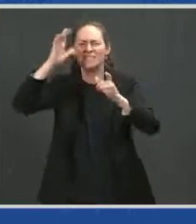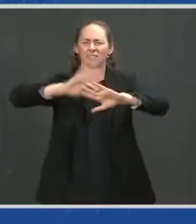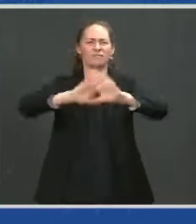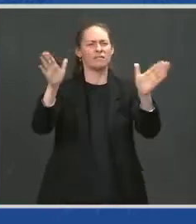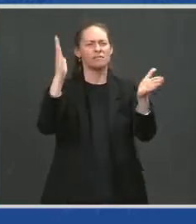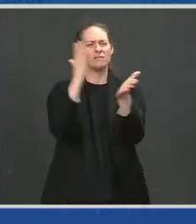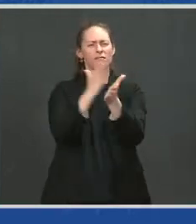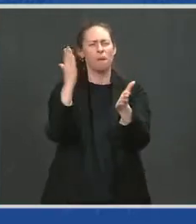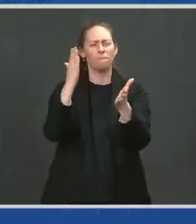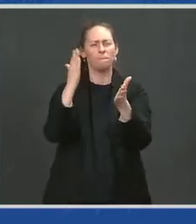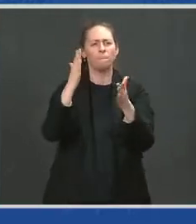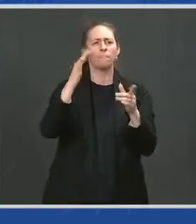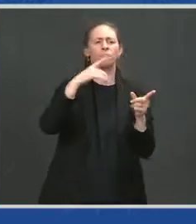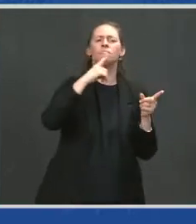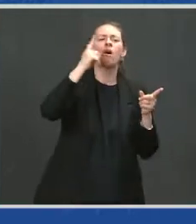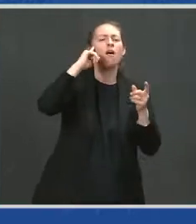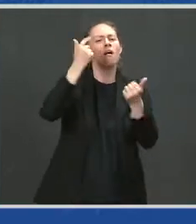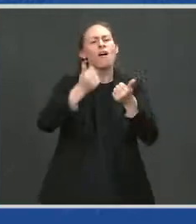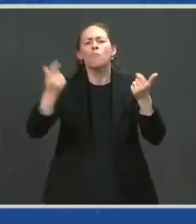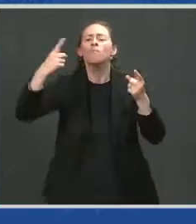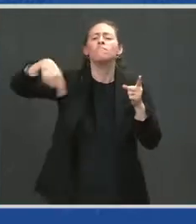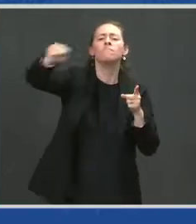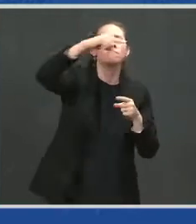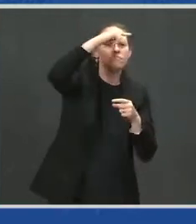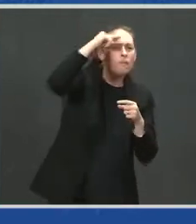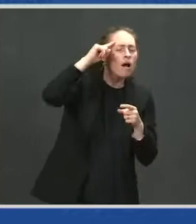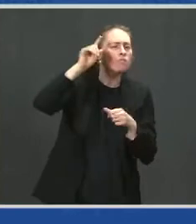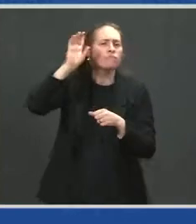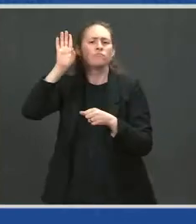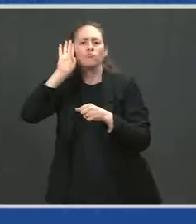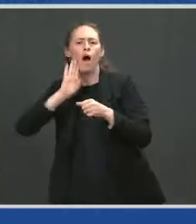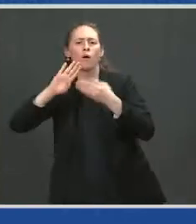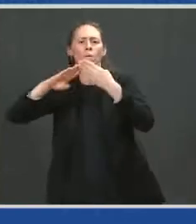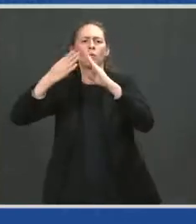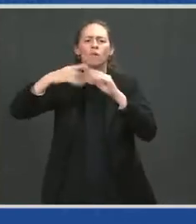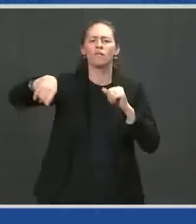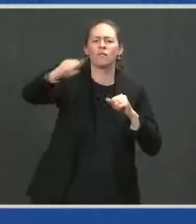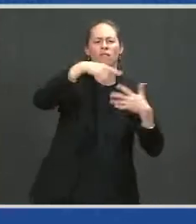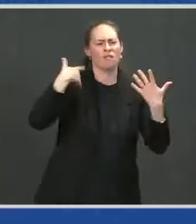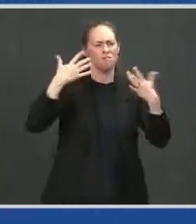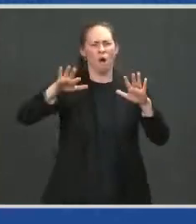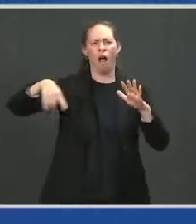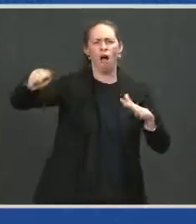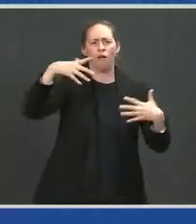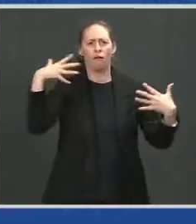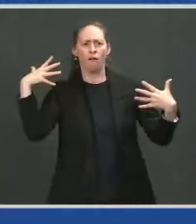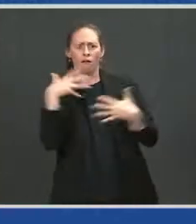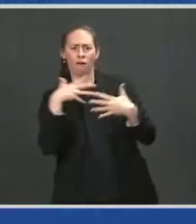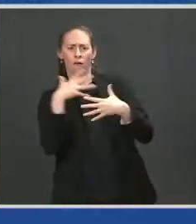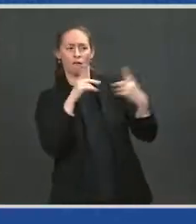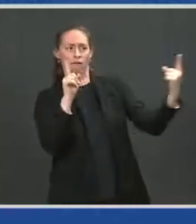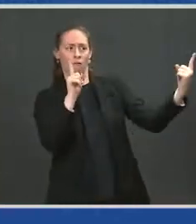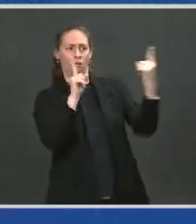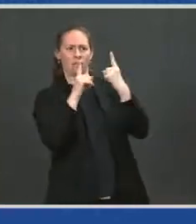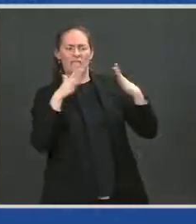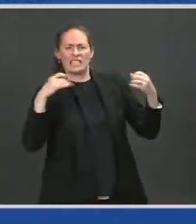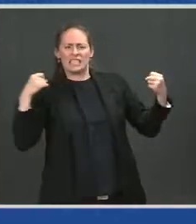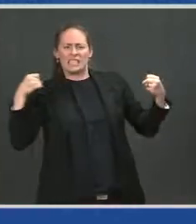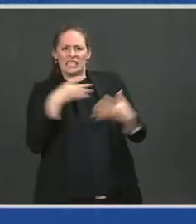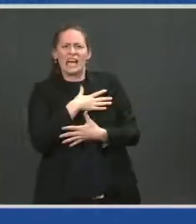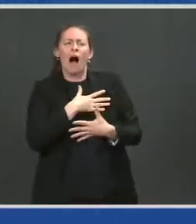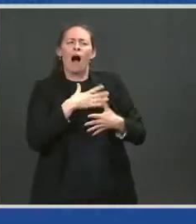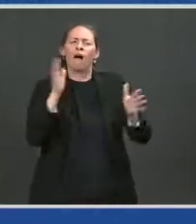anyone, so they don't fear the interactions with law enforcement, that they don't have to wake